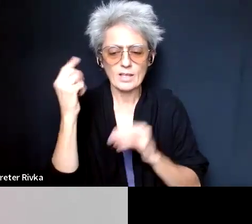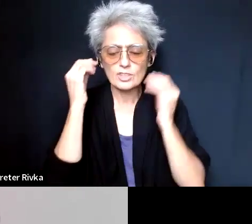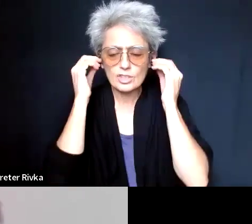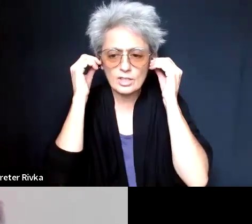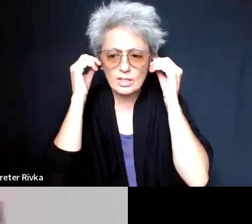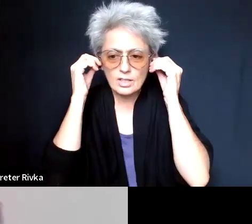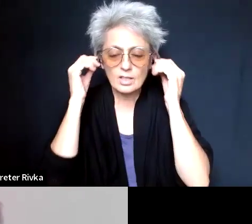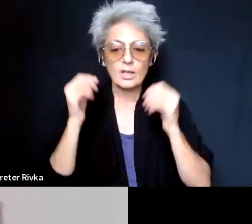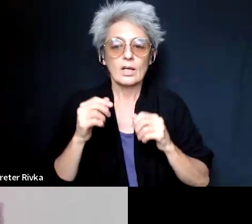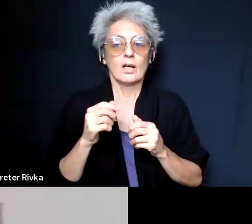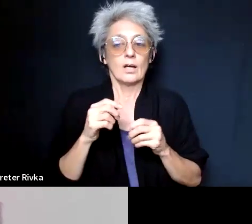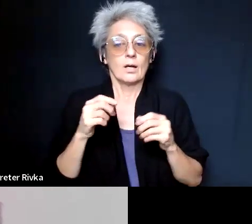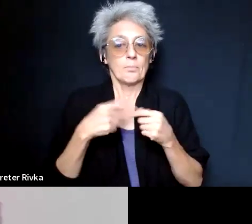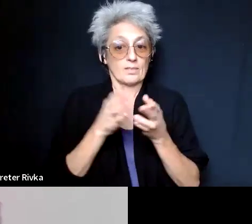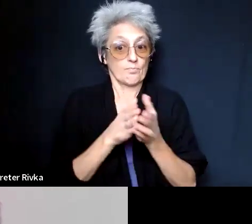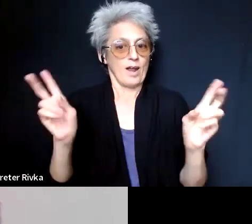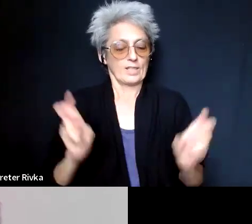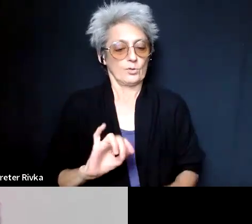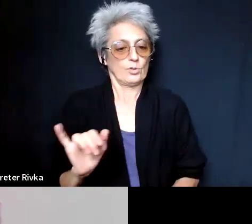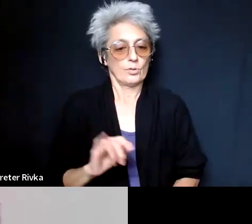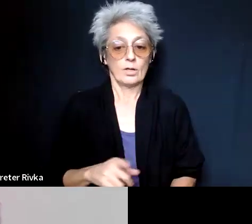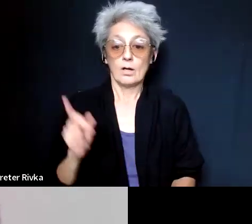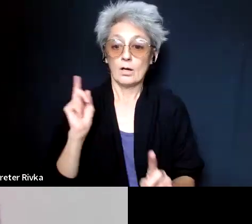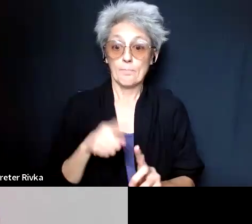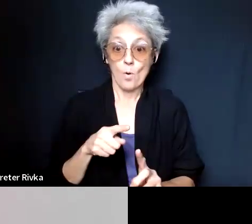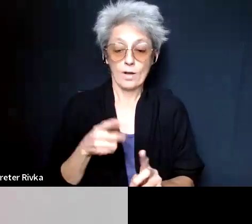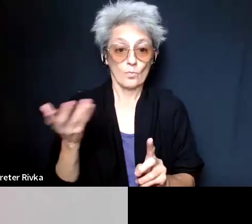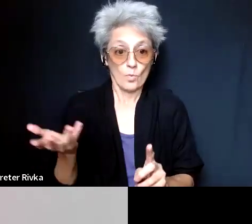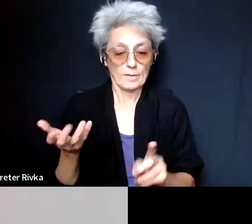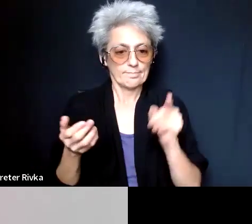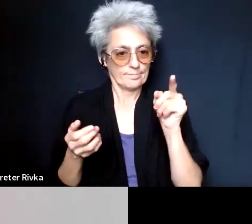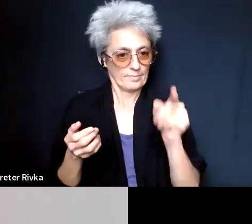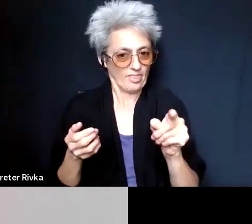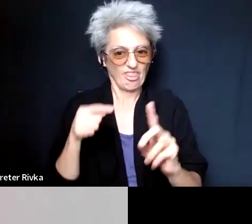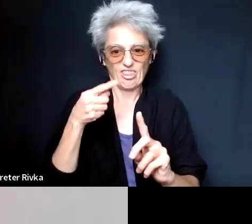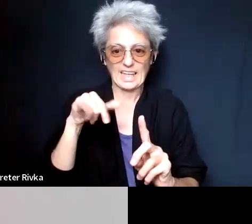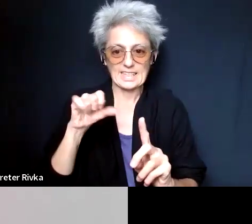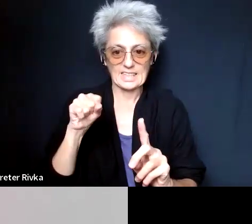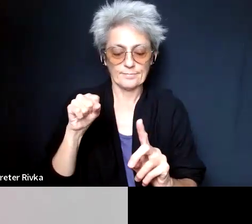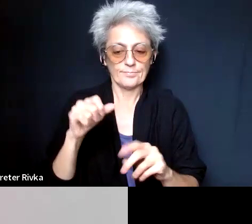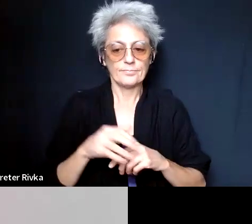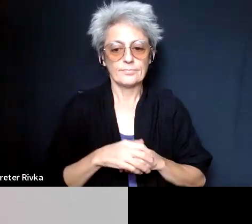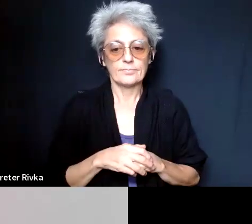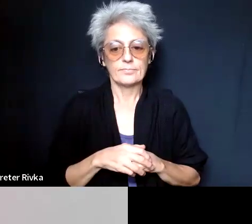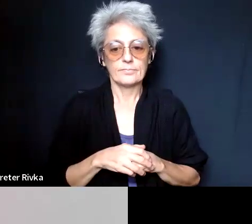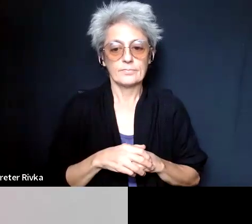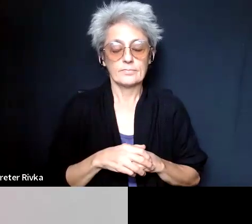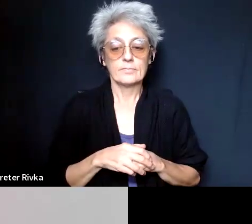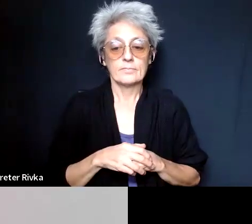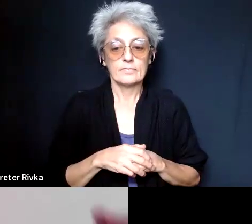issues. Bottom line, it all came down to this: creating the